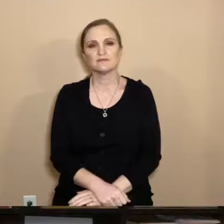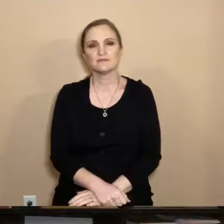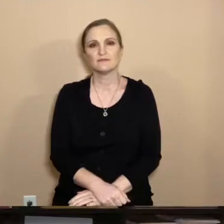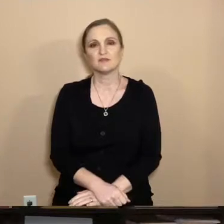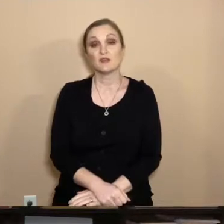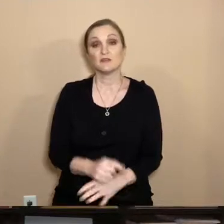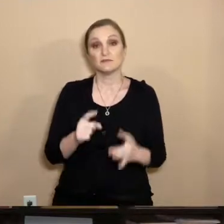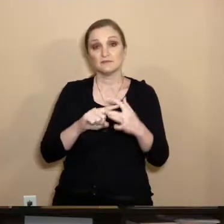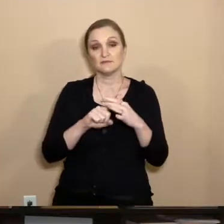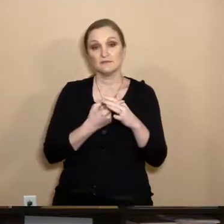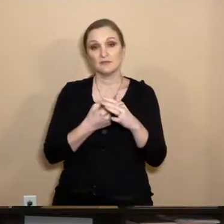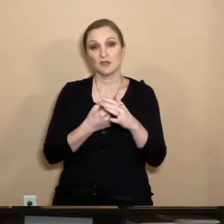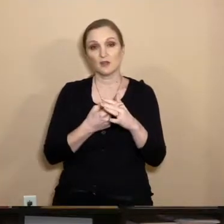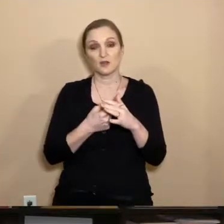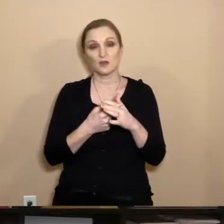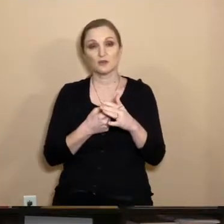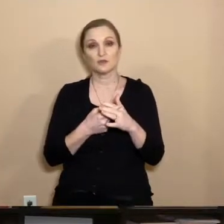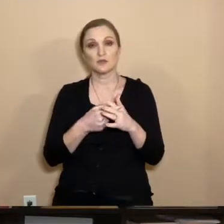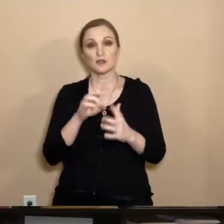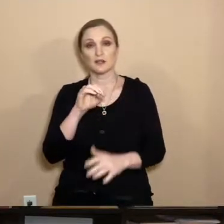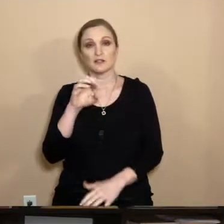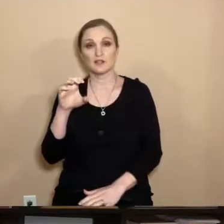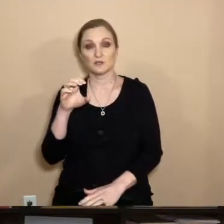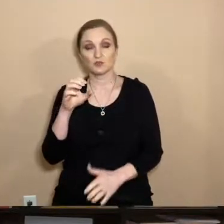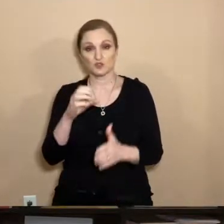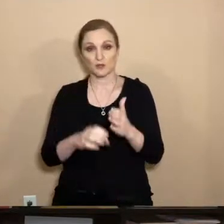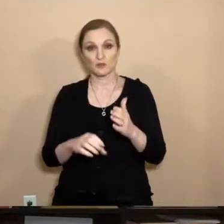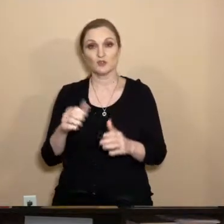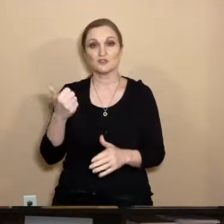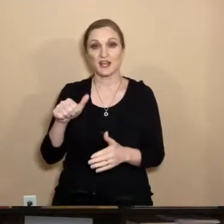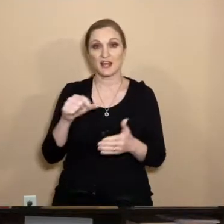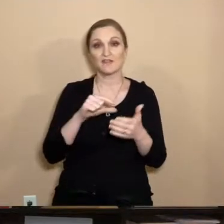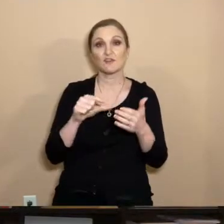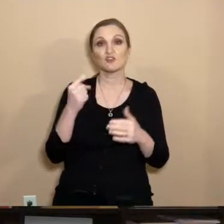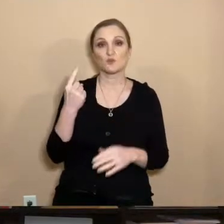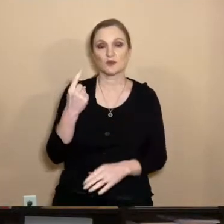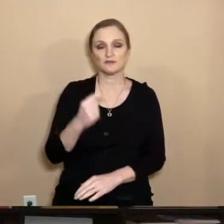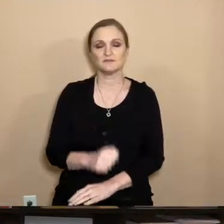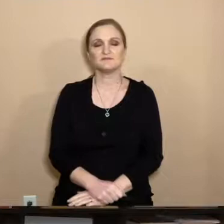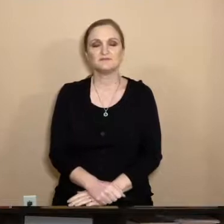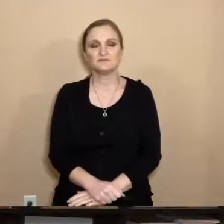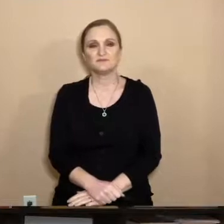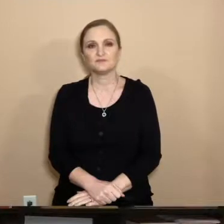let's start out with looking at Ecclesiastes chapter 10 and verse 1.